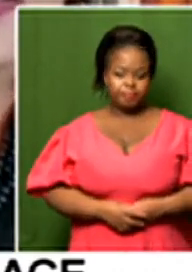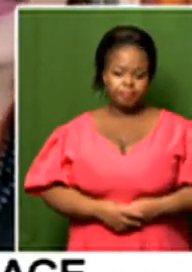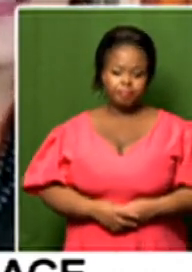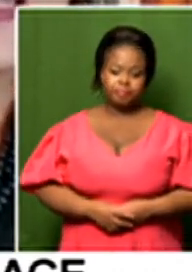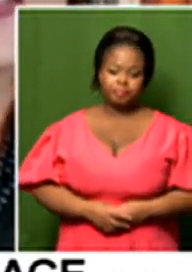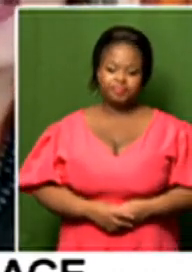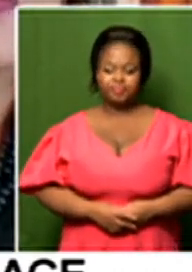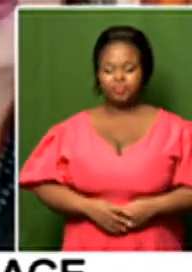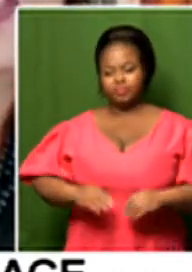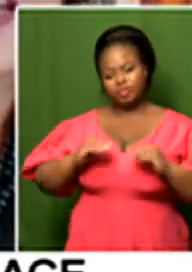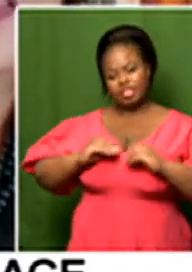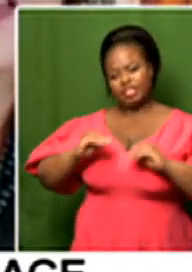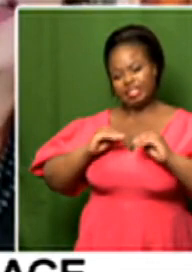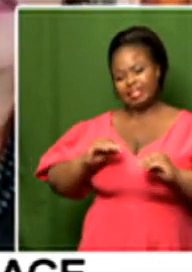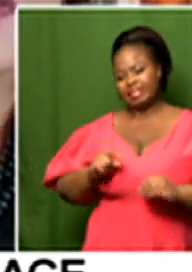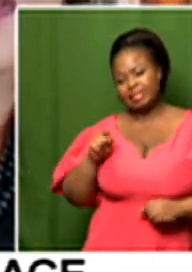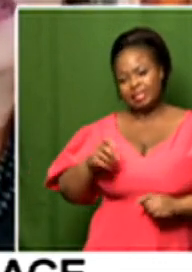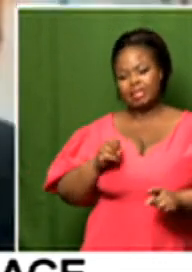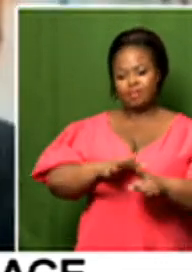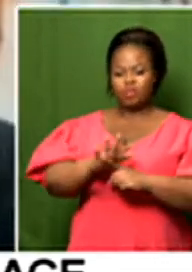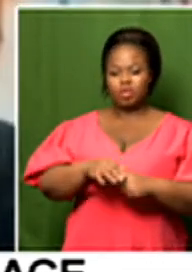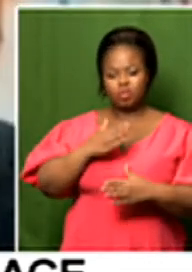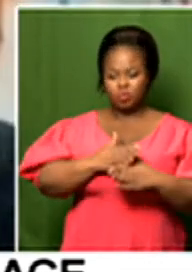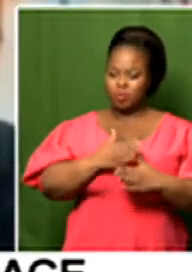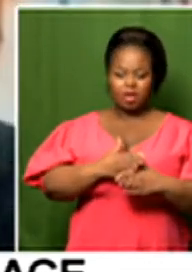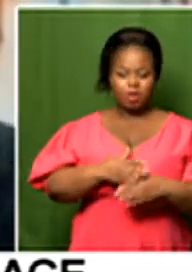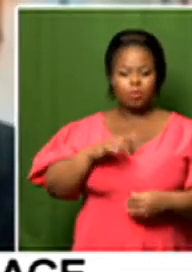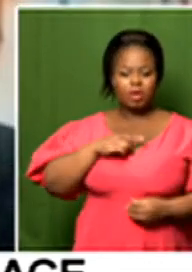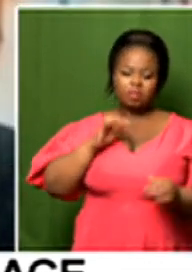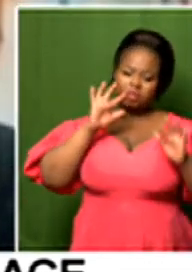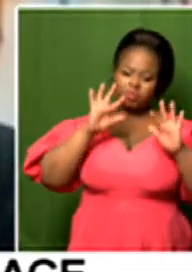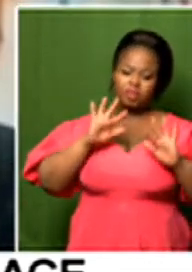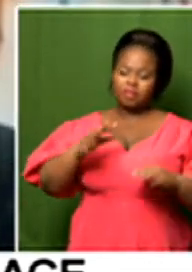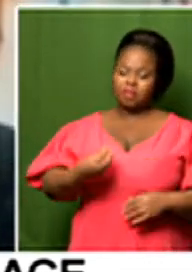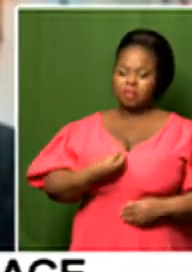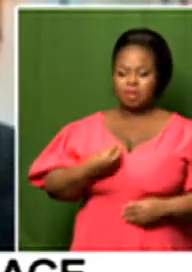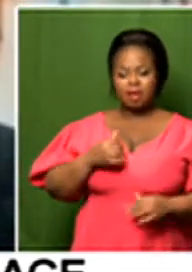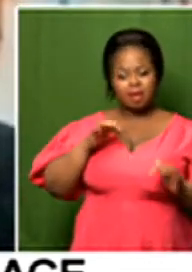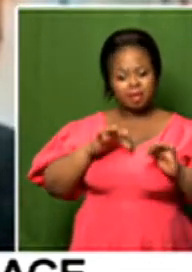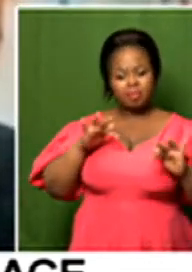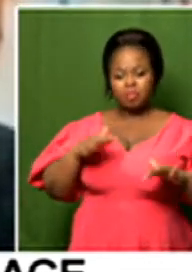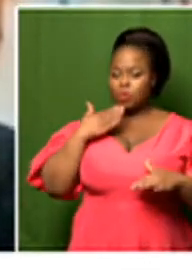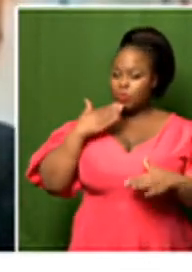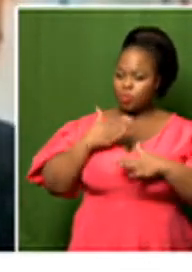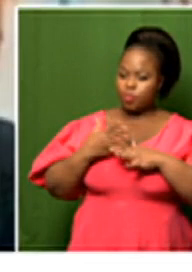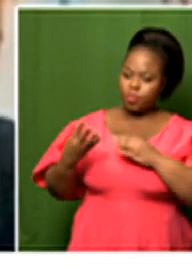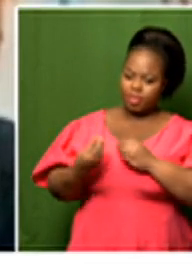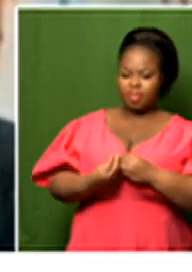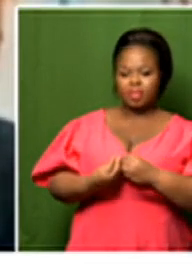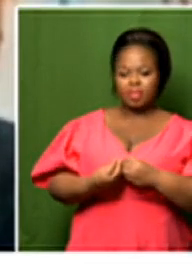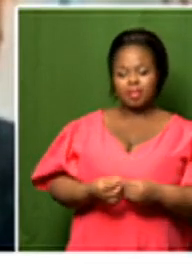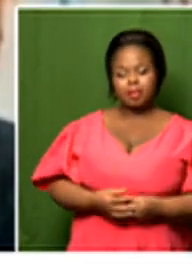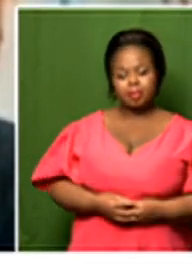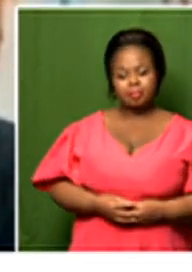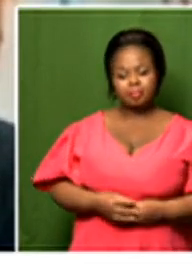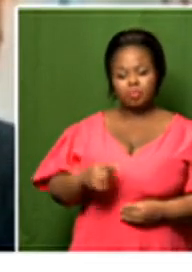It's not the teaching per se, I think, that influences the work. It's just these wonderful young people that I'm working with.